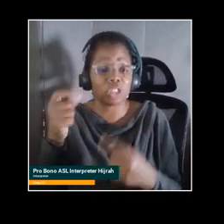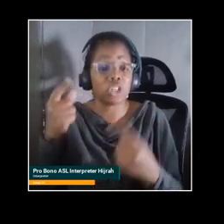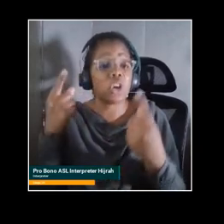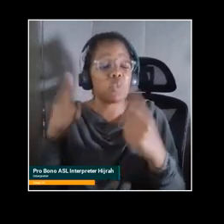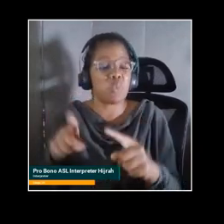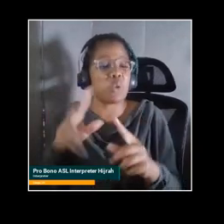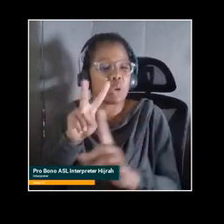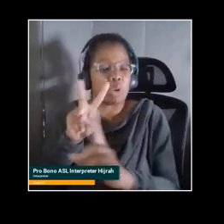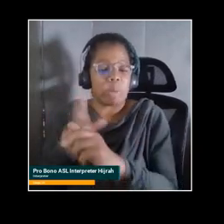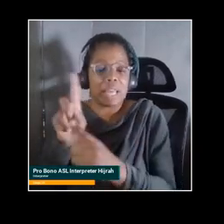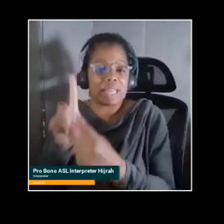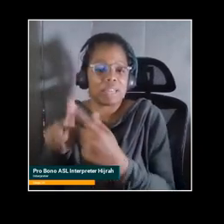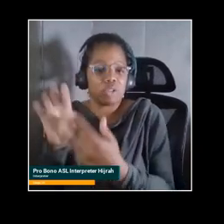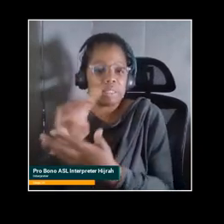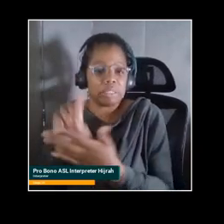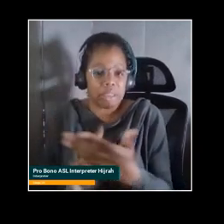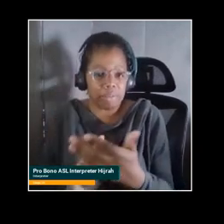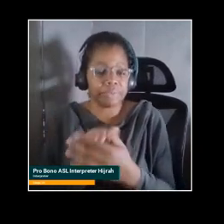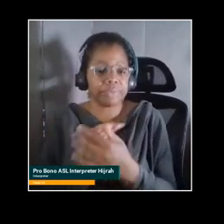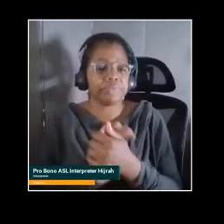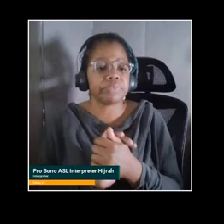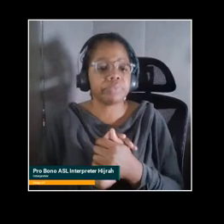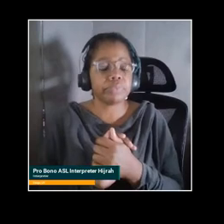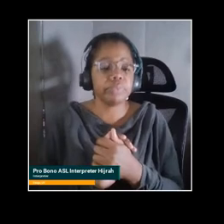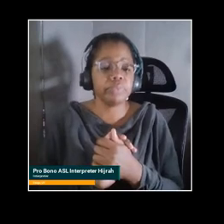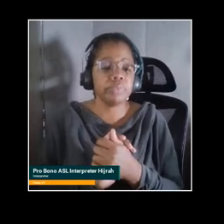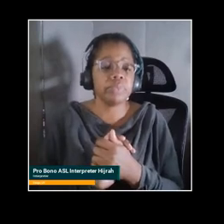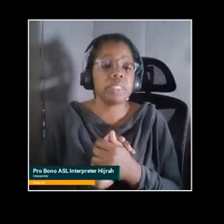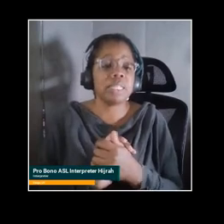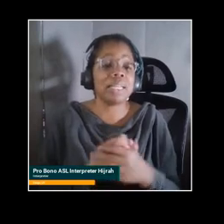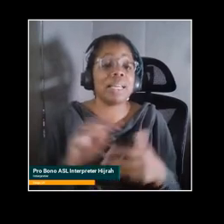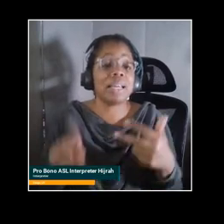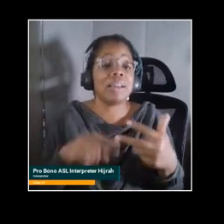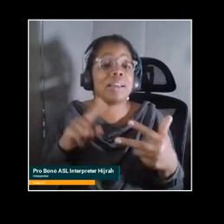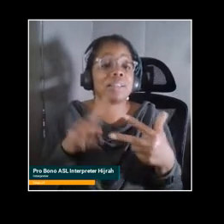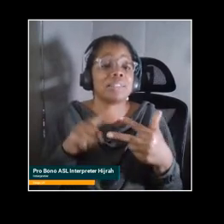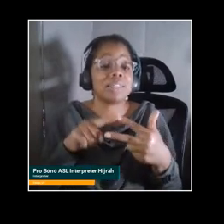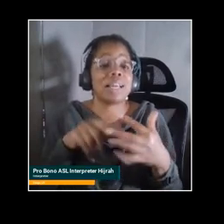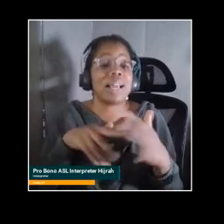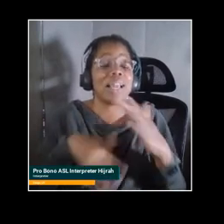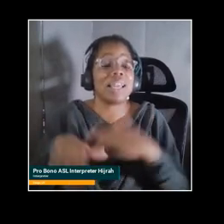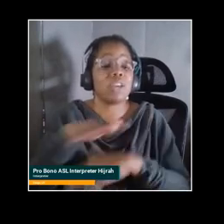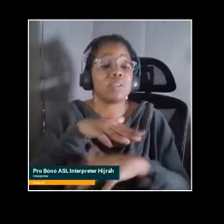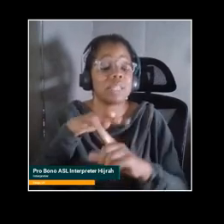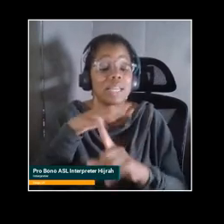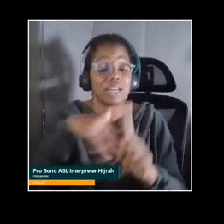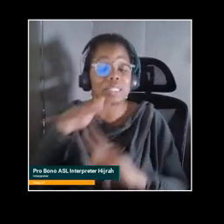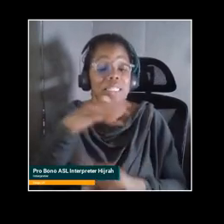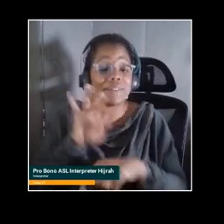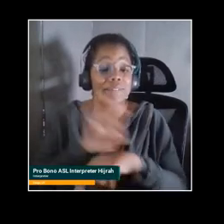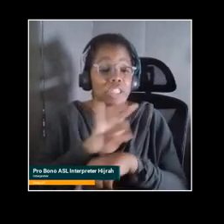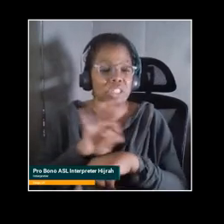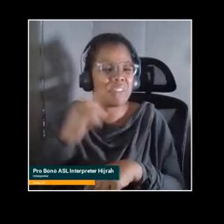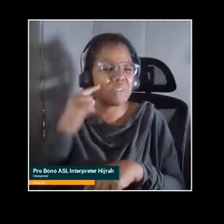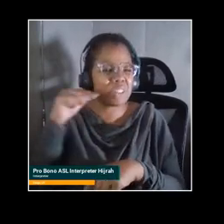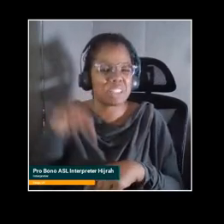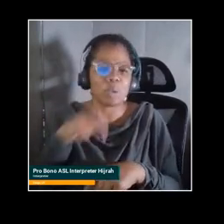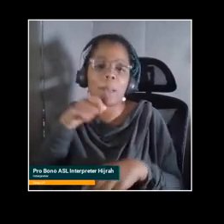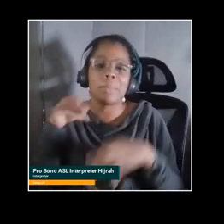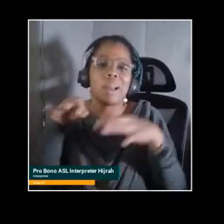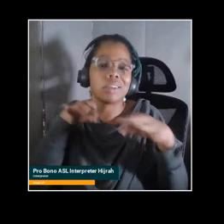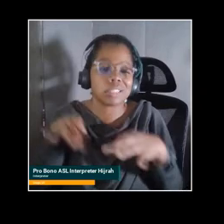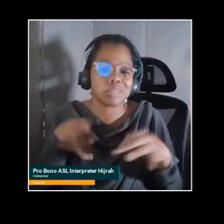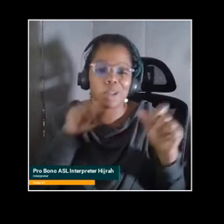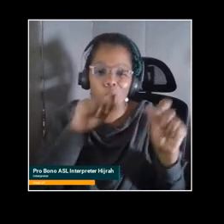design. So the second one is ecosystem functionality. In this one, I'm not going to go through one by